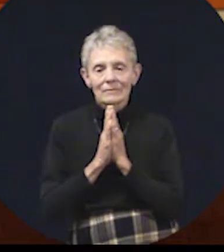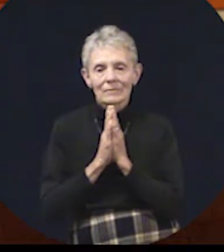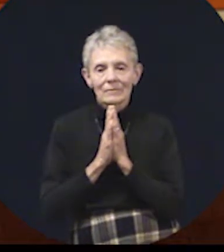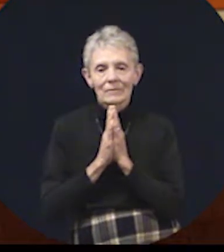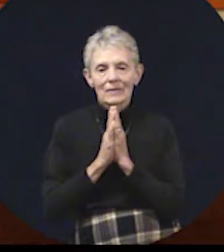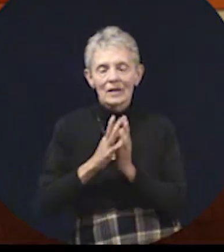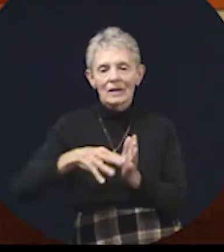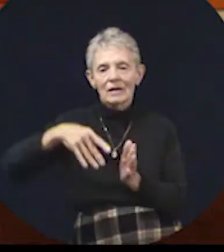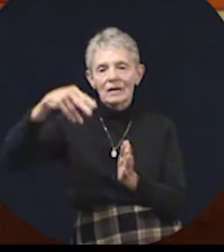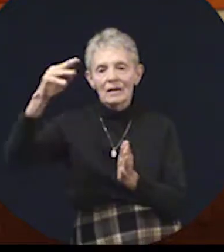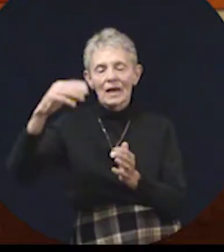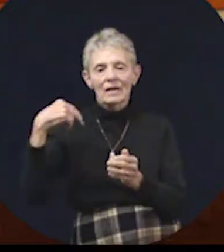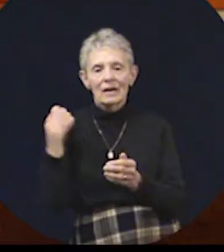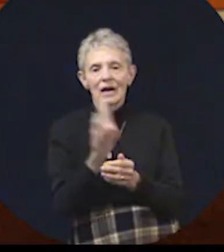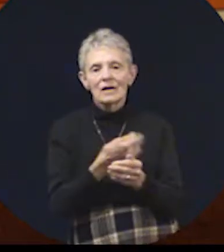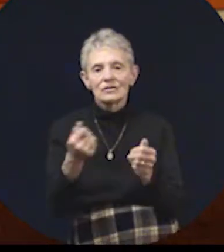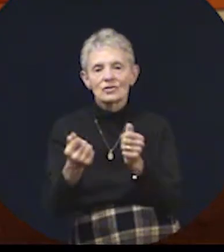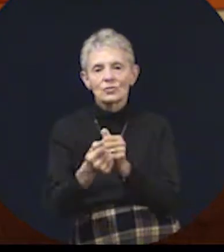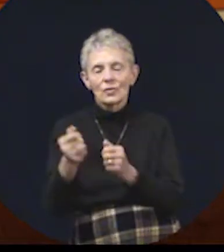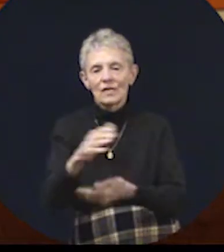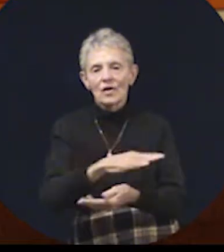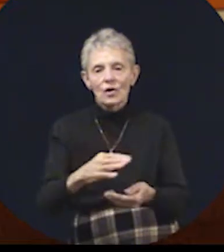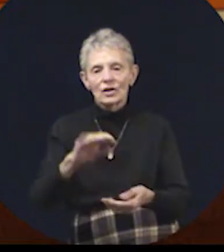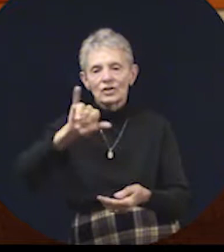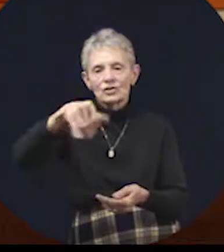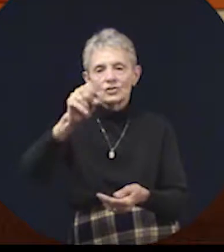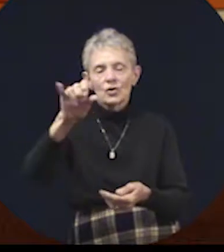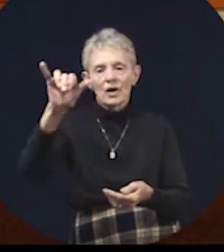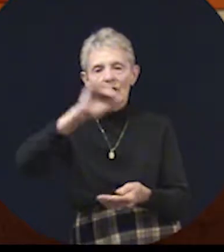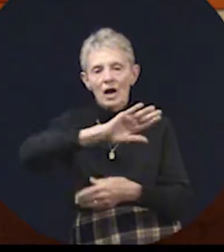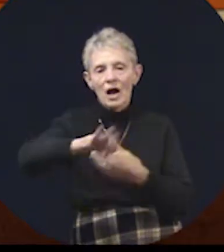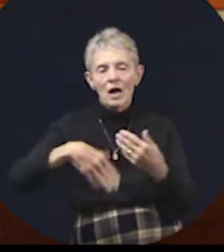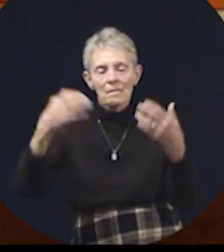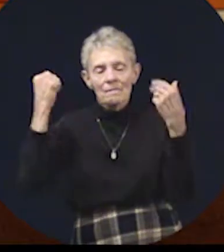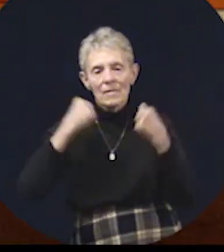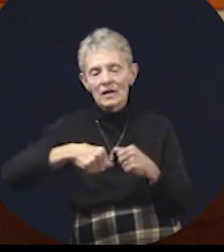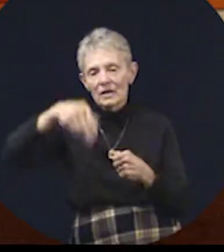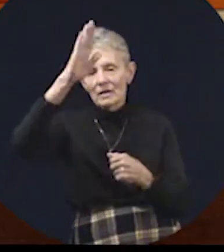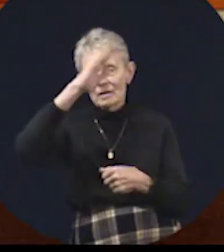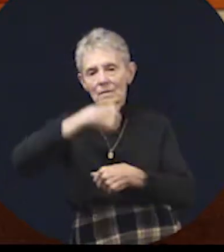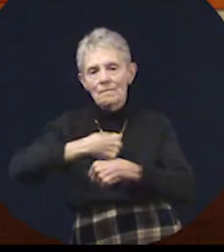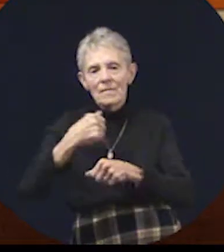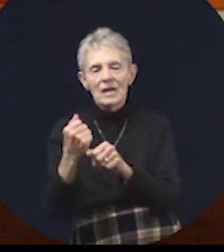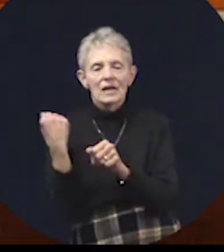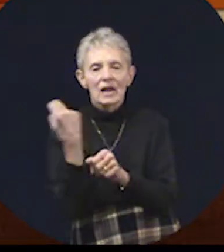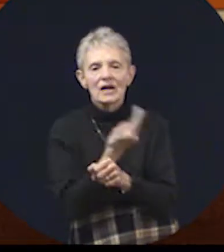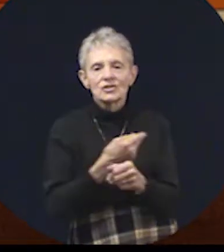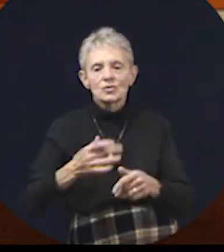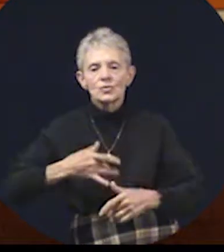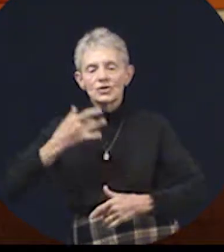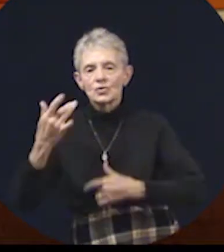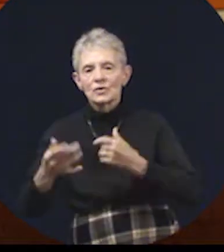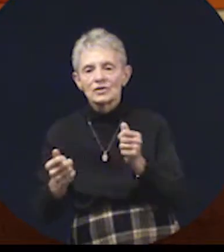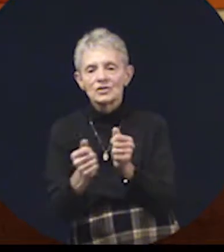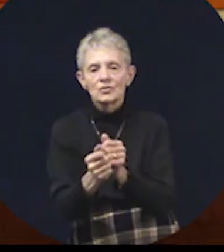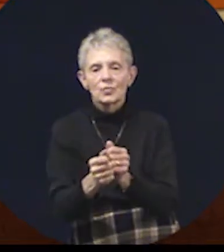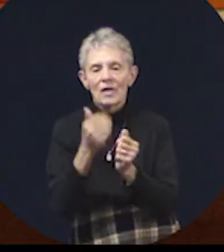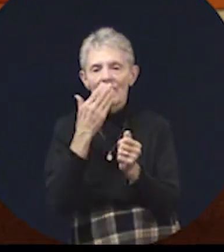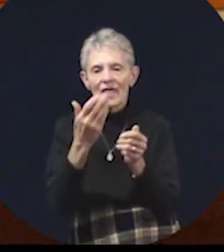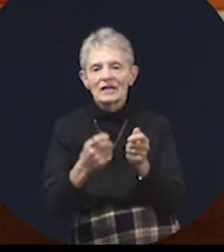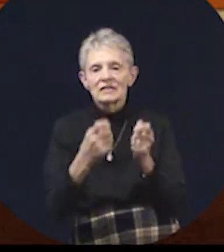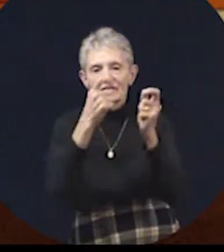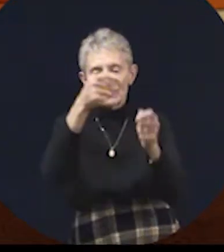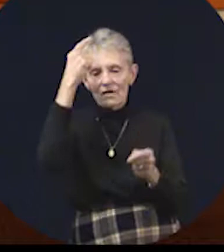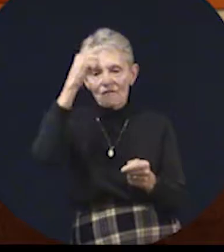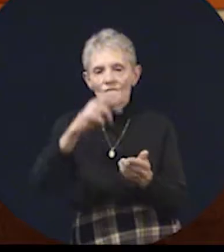Gladden us with holy joy, Almighty God, and make us rejoice with devout thanksgiving. For the ascension